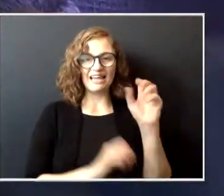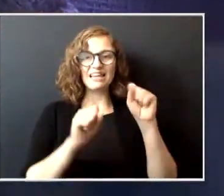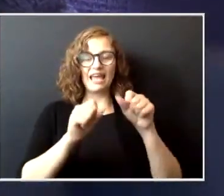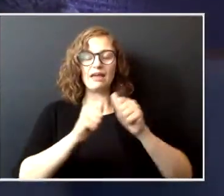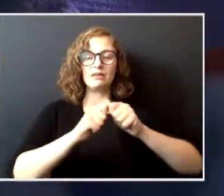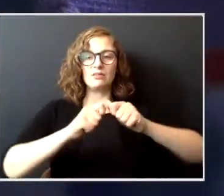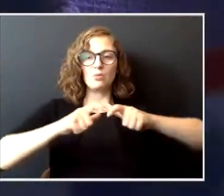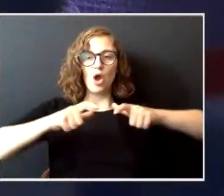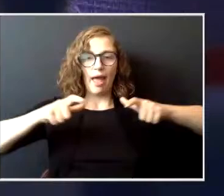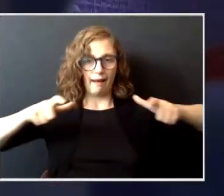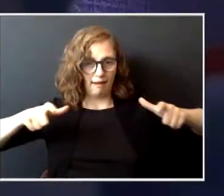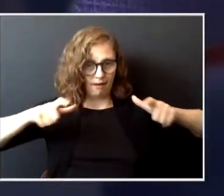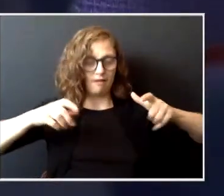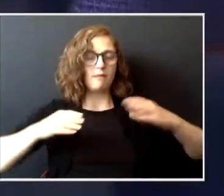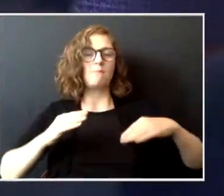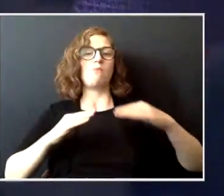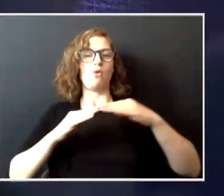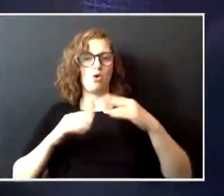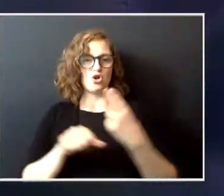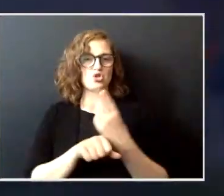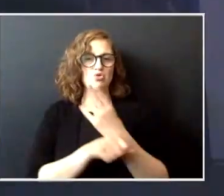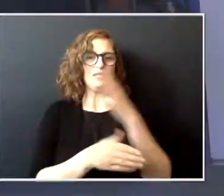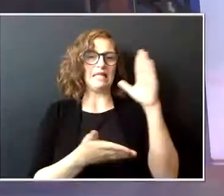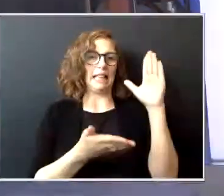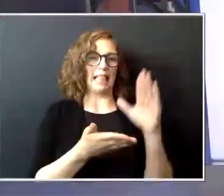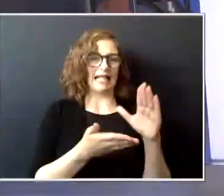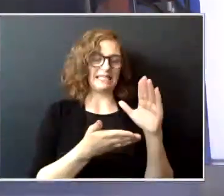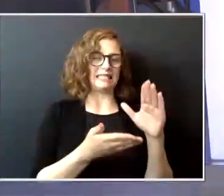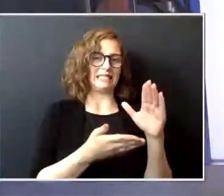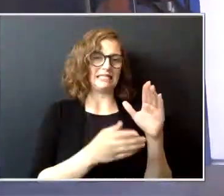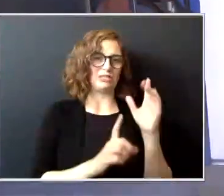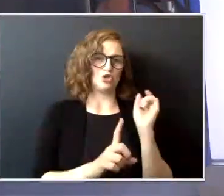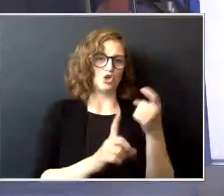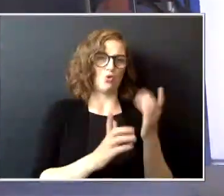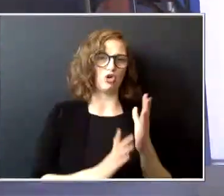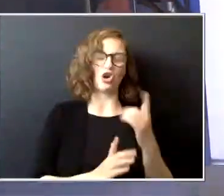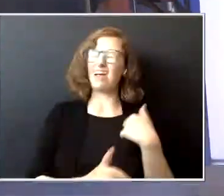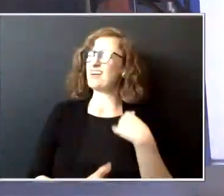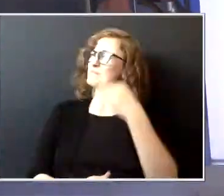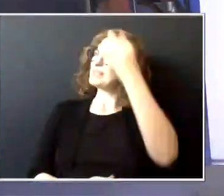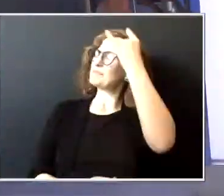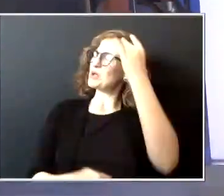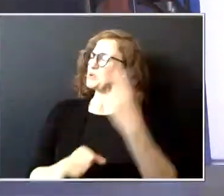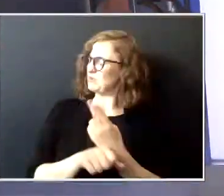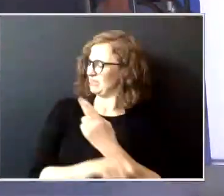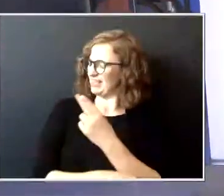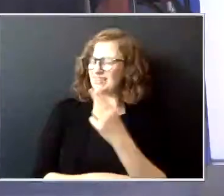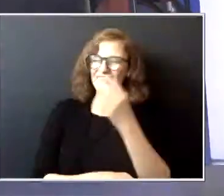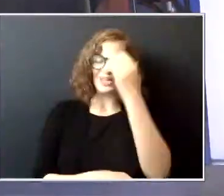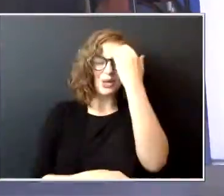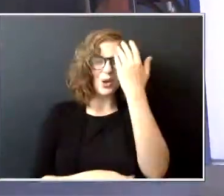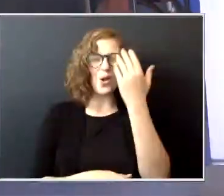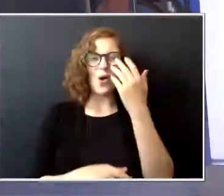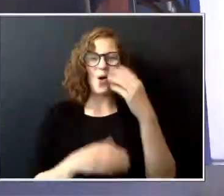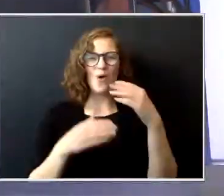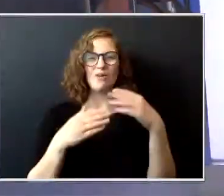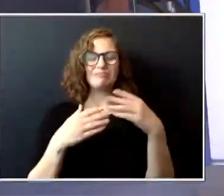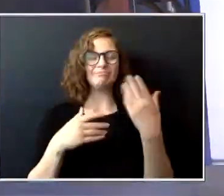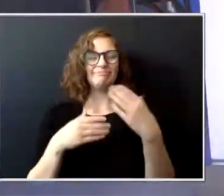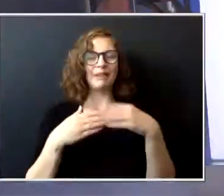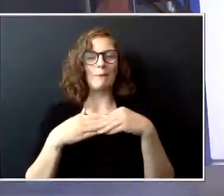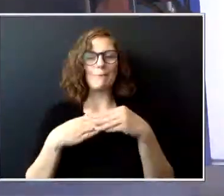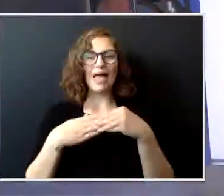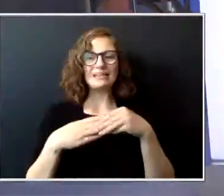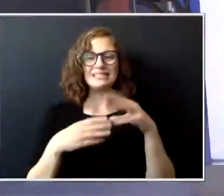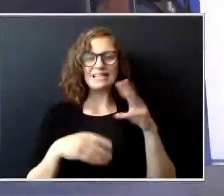I'm interested. This reminds me of trying to get cellophane off a wrapper. I was watching. It always crinkles. It can be very tricky to get